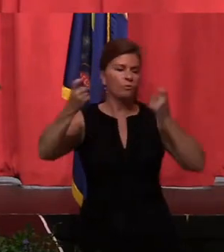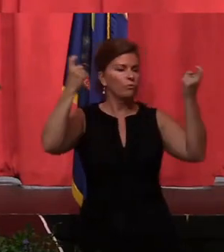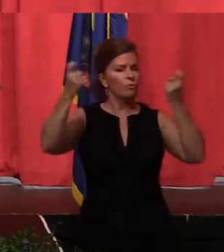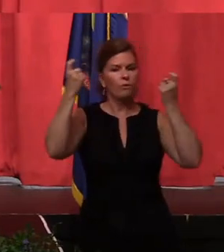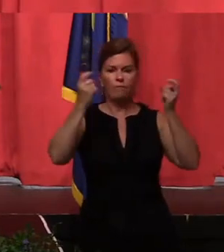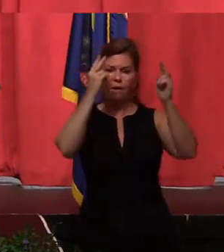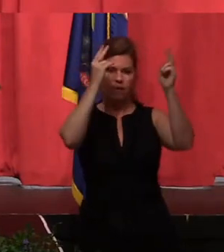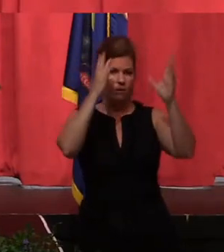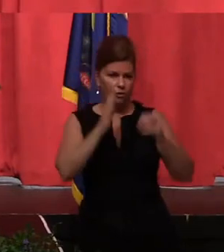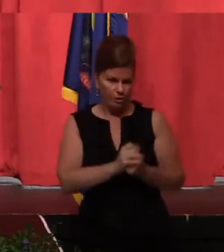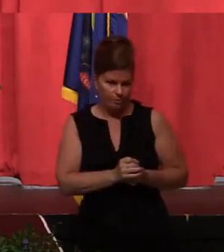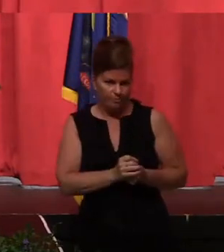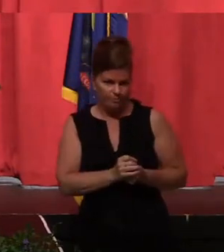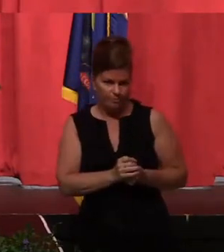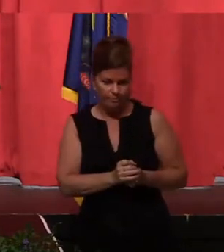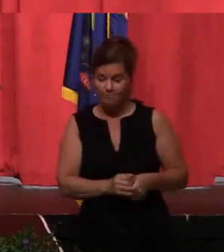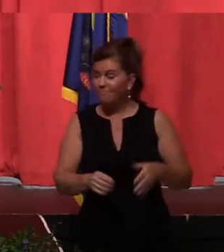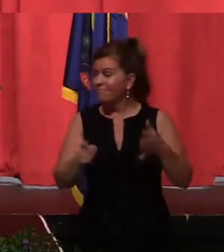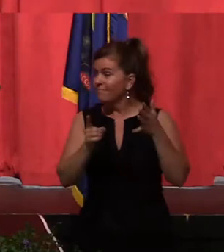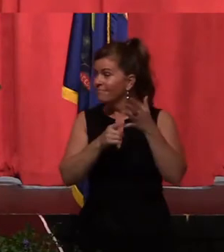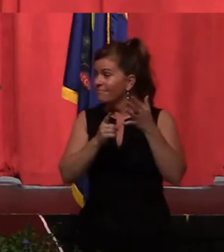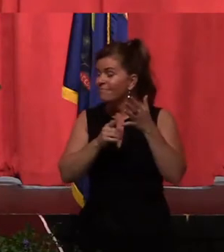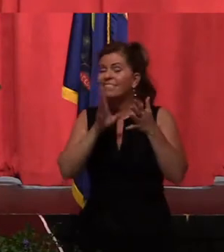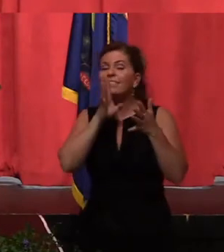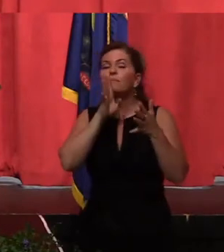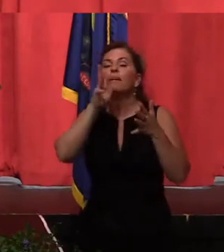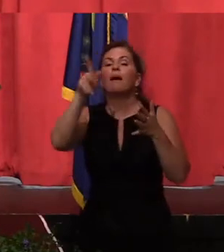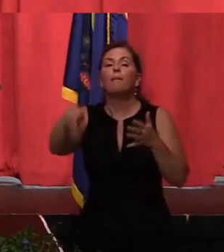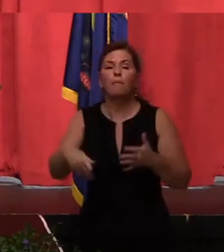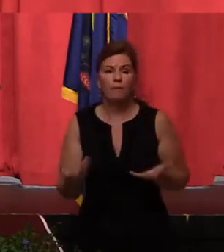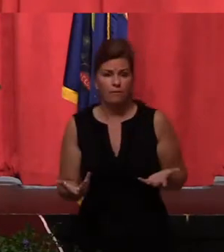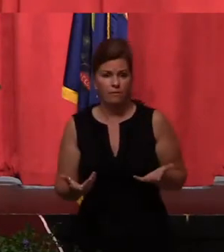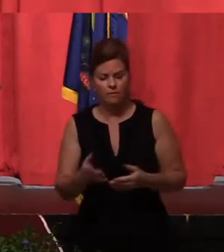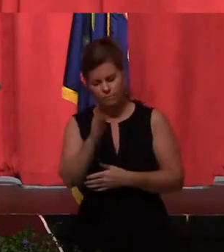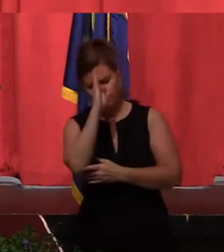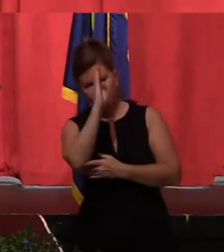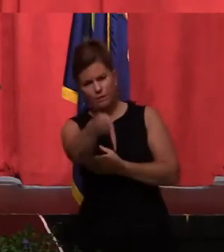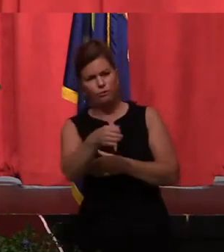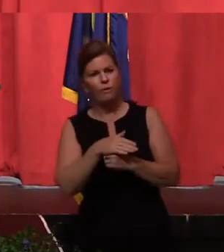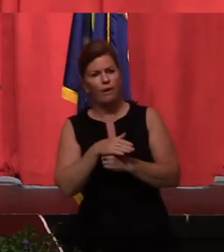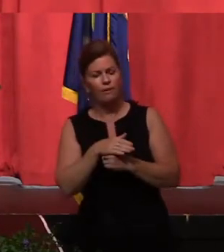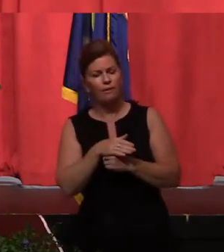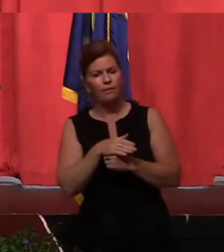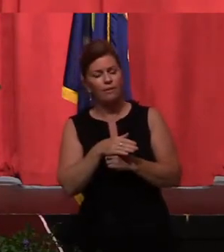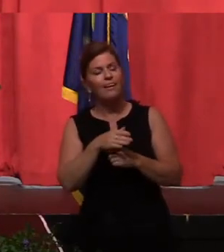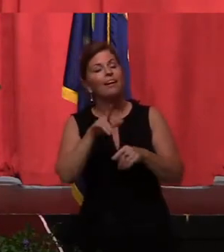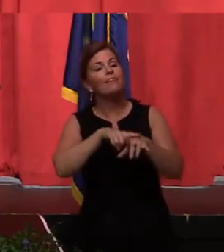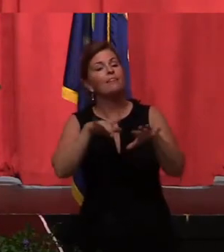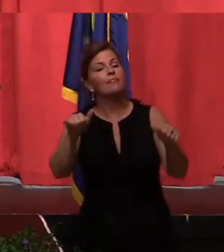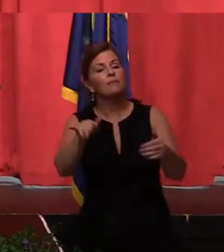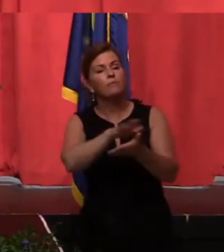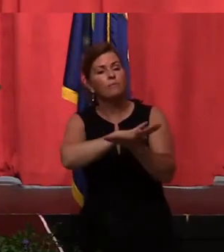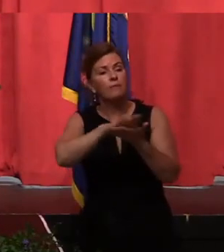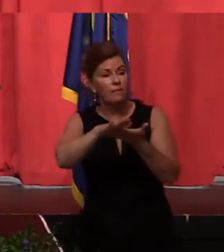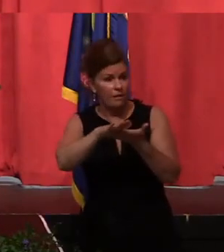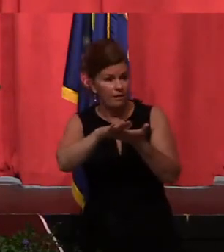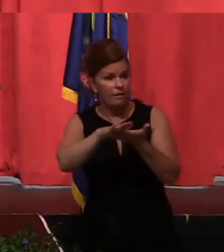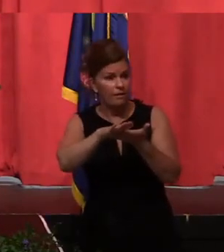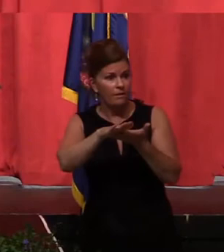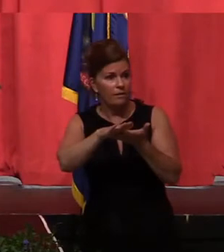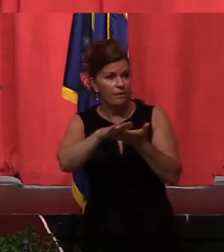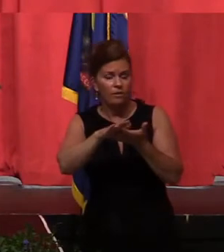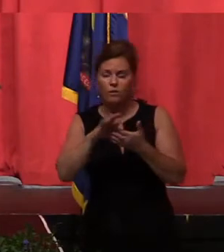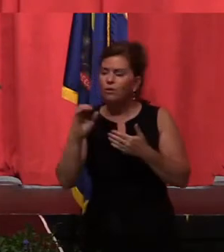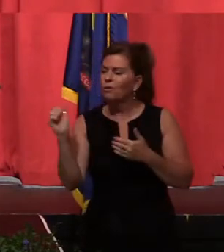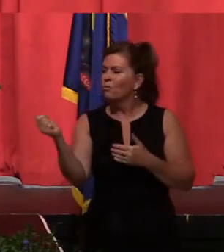5, speak up, be direct, and be kind while doing it. We all know what it feels like to be